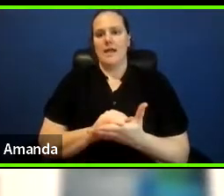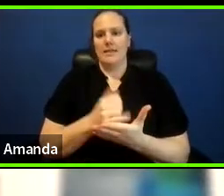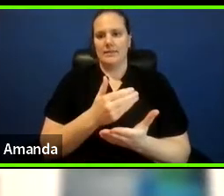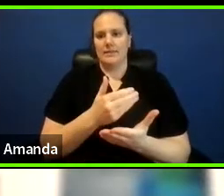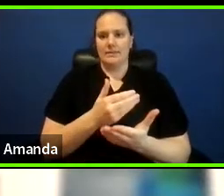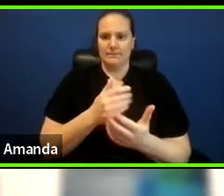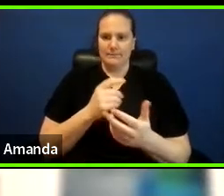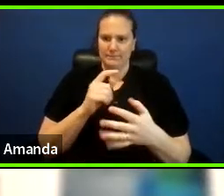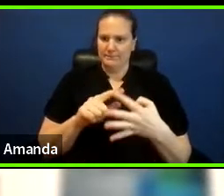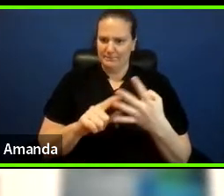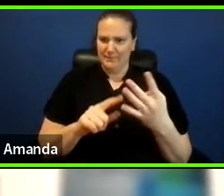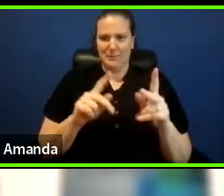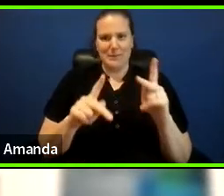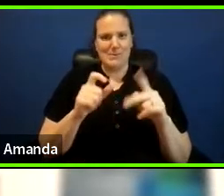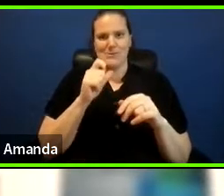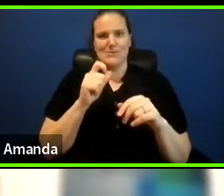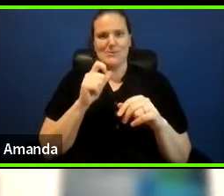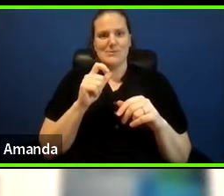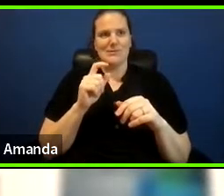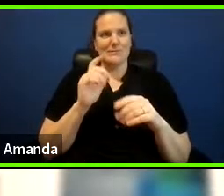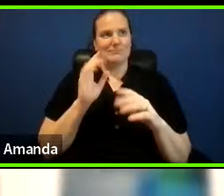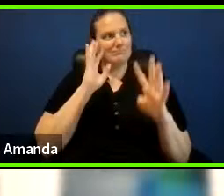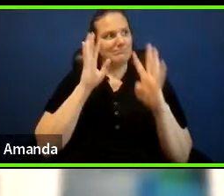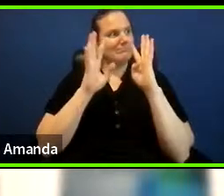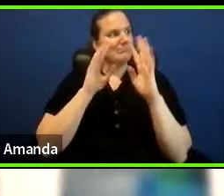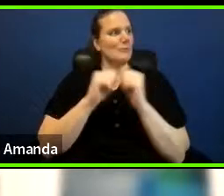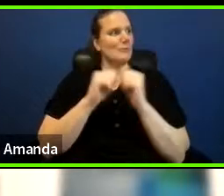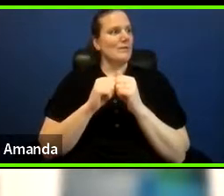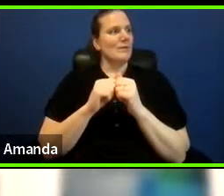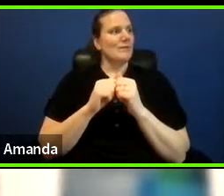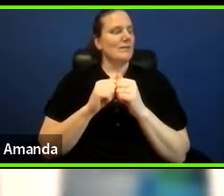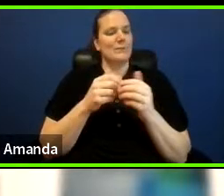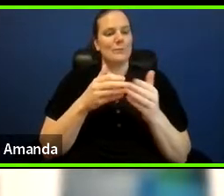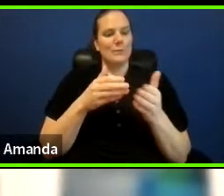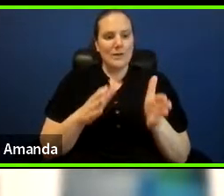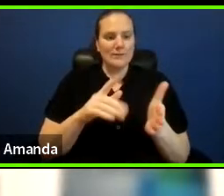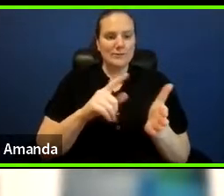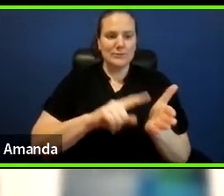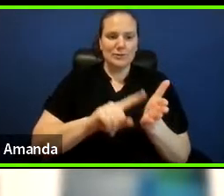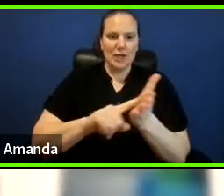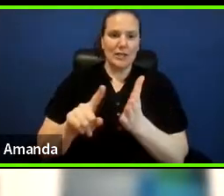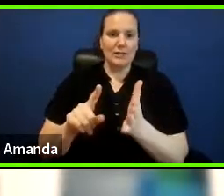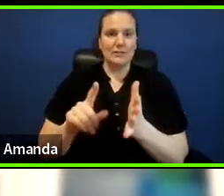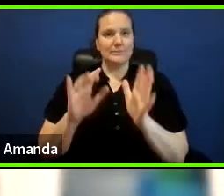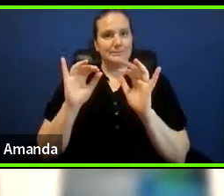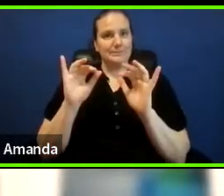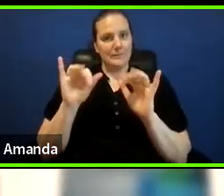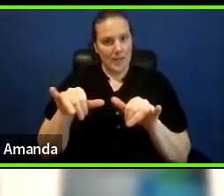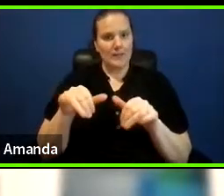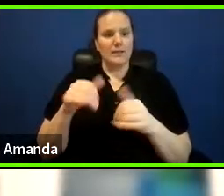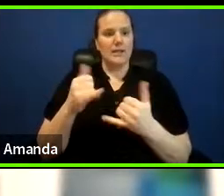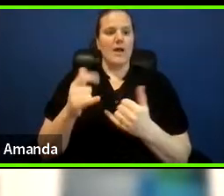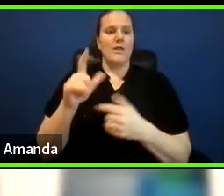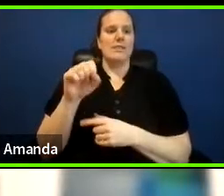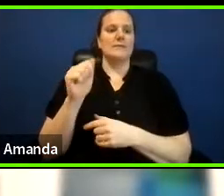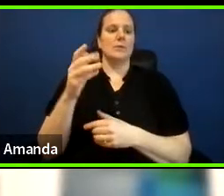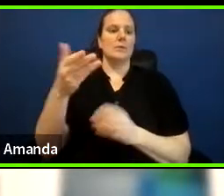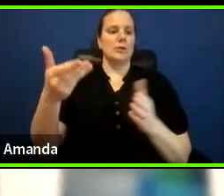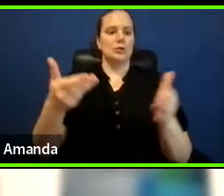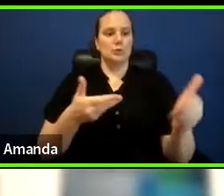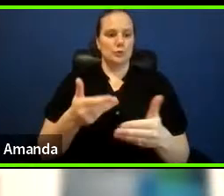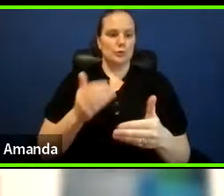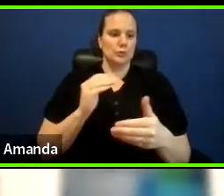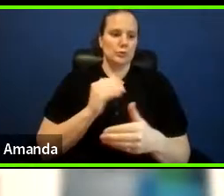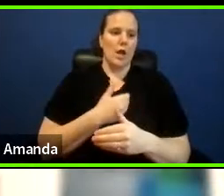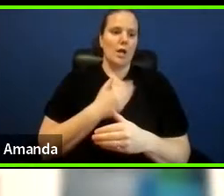for coming up with creative ways for us to check in. With that, I think Lisa's going to introduce